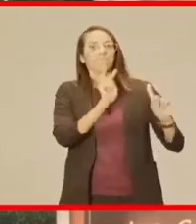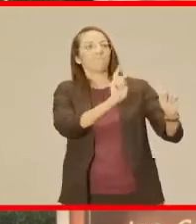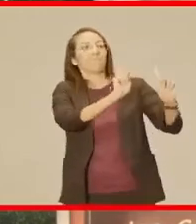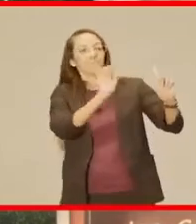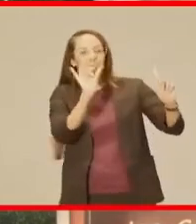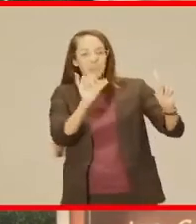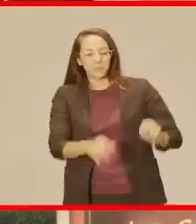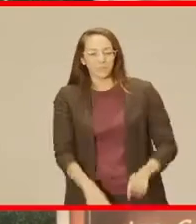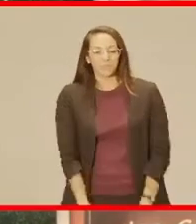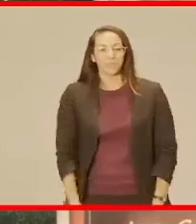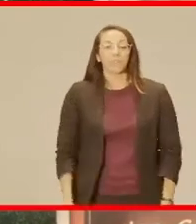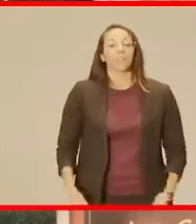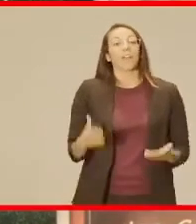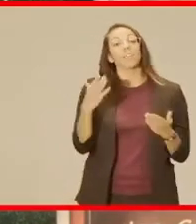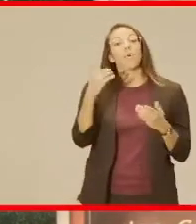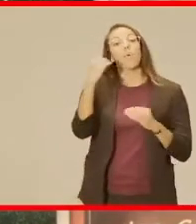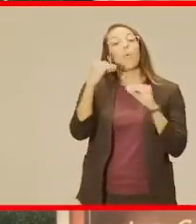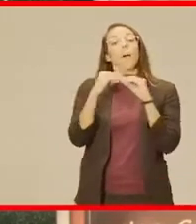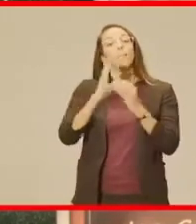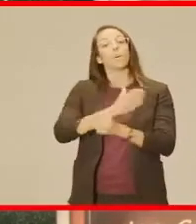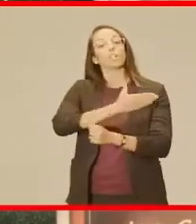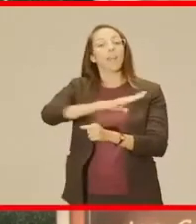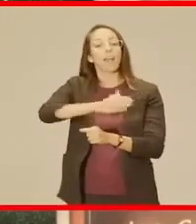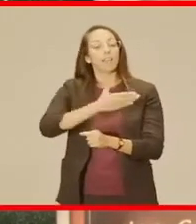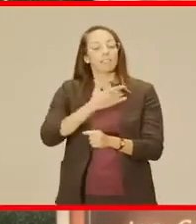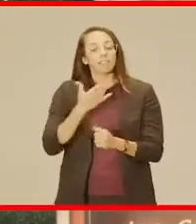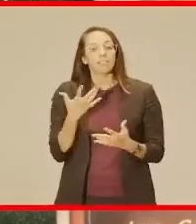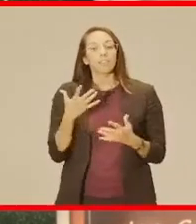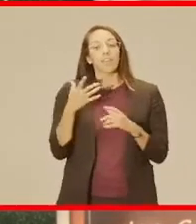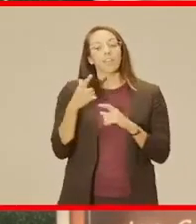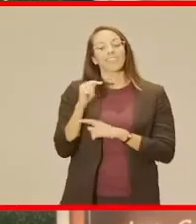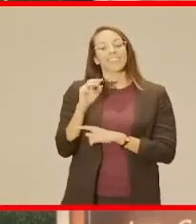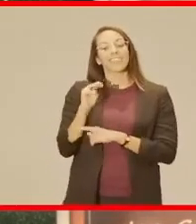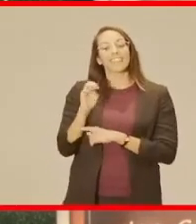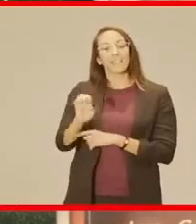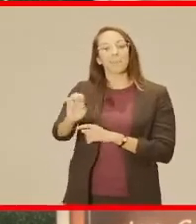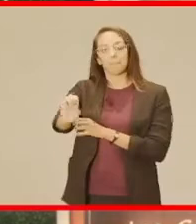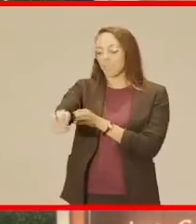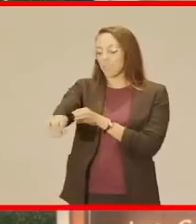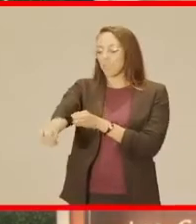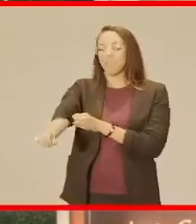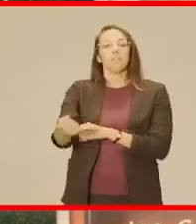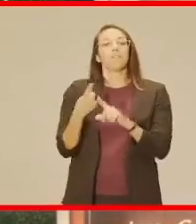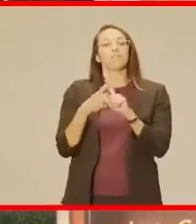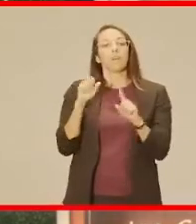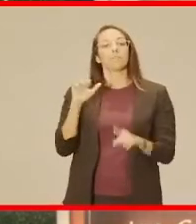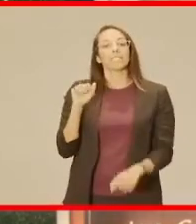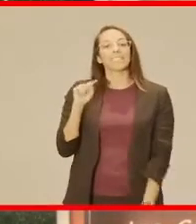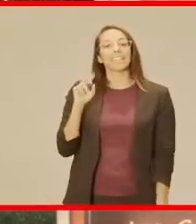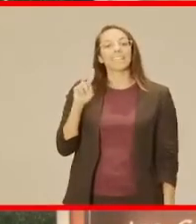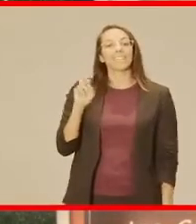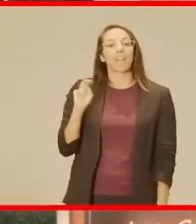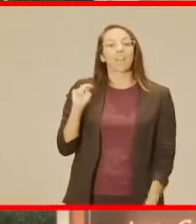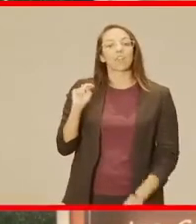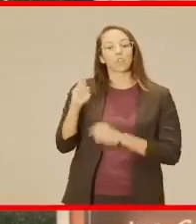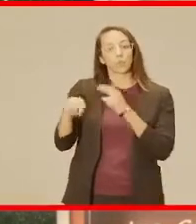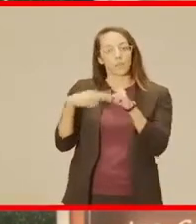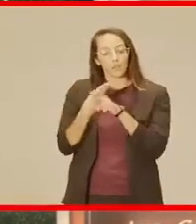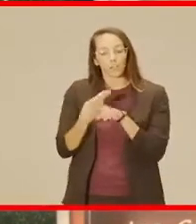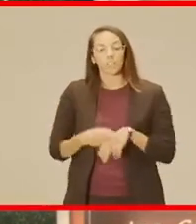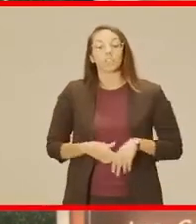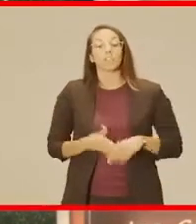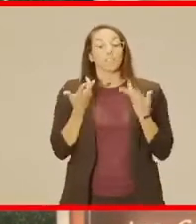masked music issue, the theme from Steven Universe, and then I'm going to open the last, I